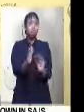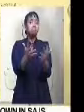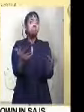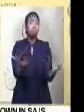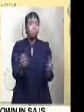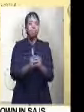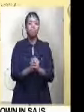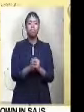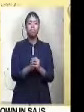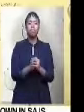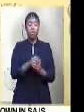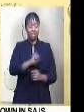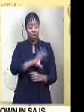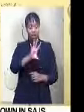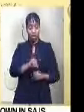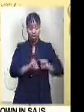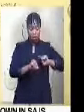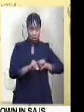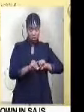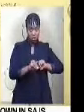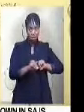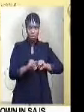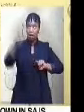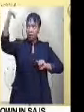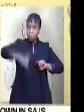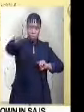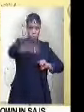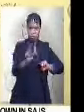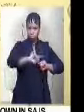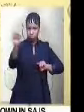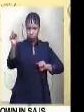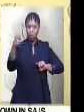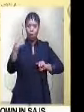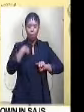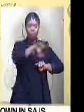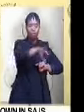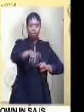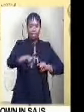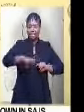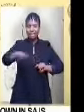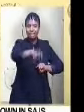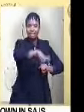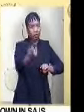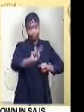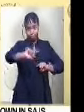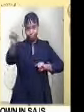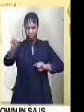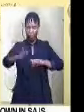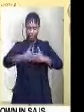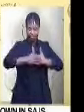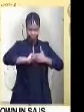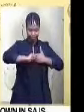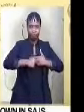closing our borders and prohibiting gatherings, as well as the changes that we have had to each